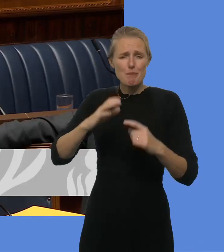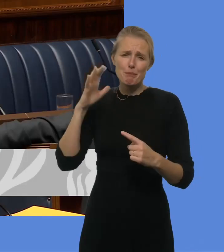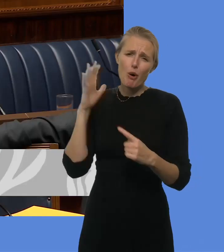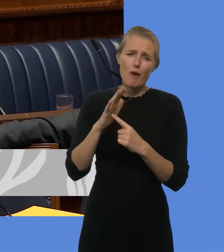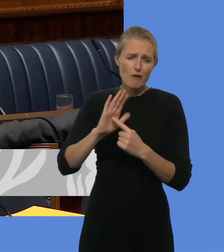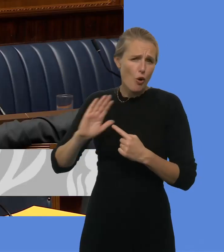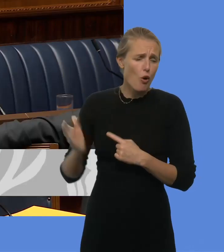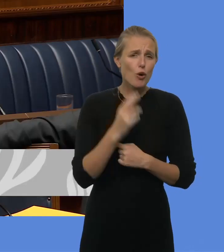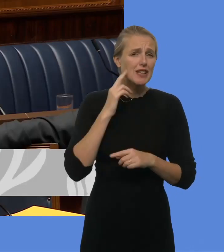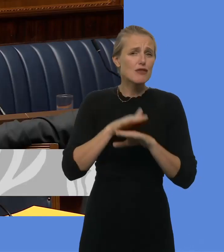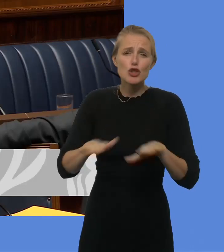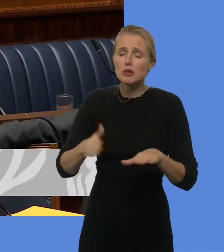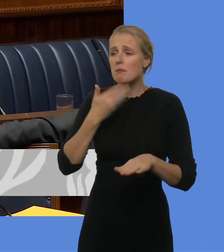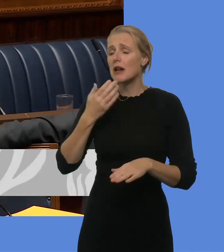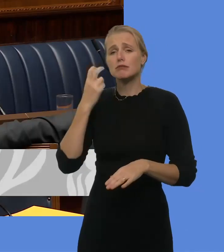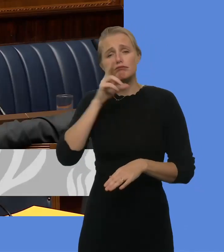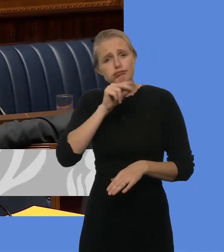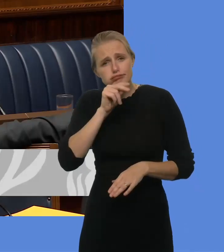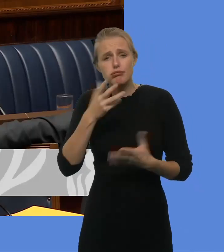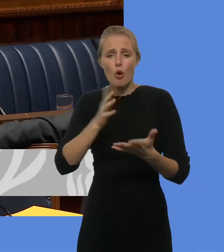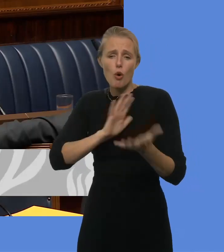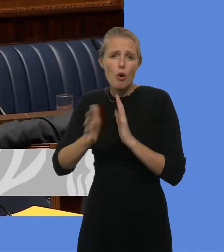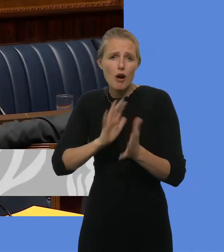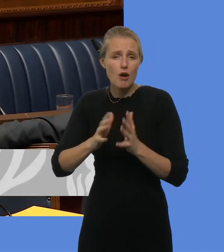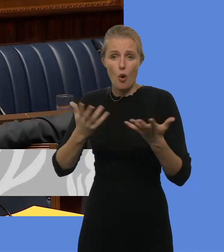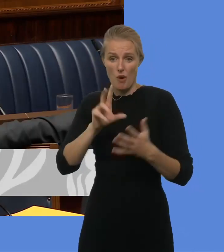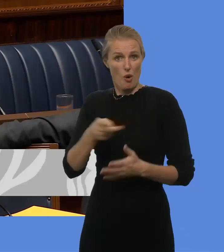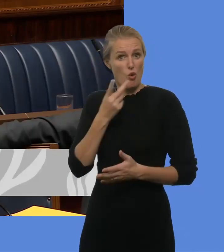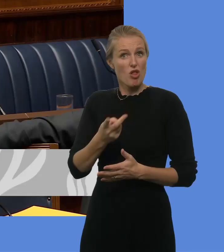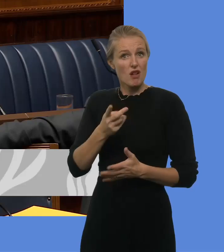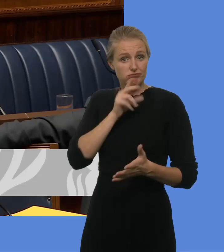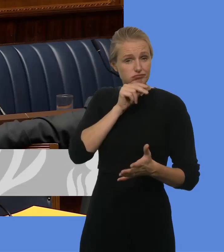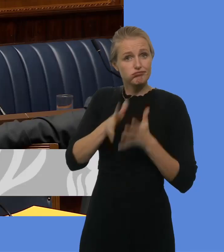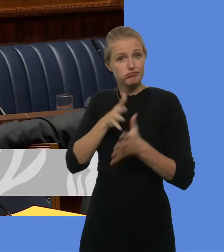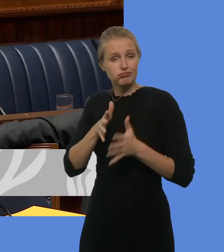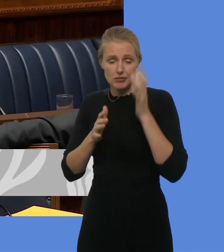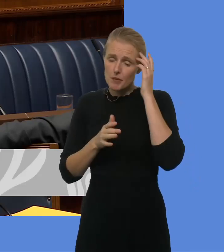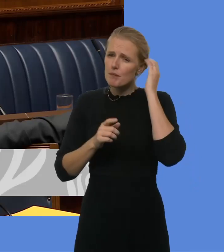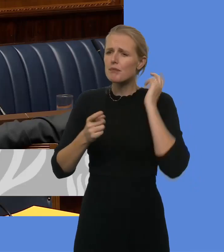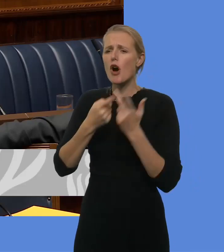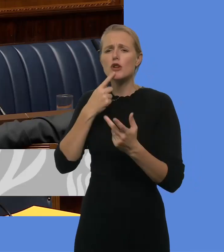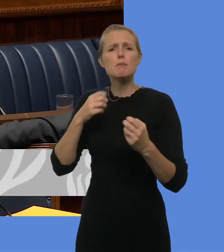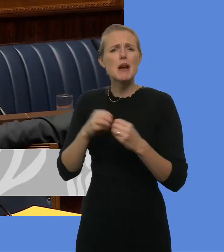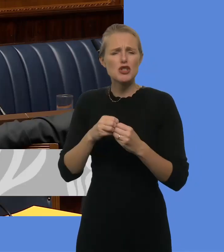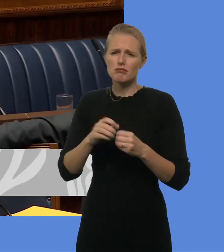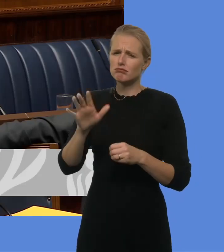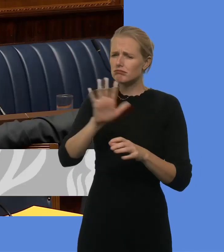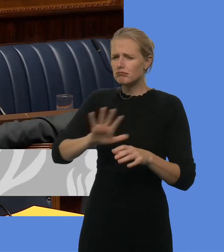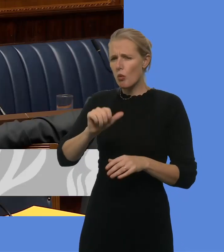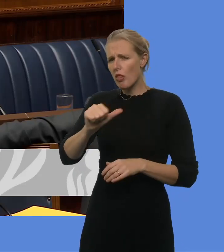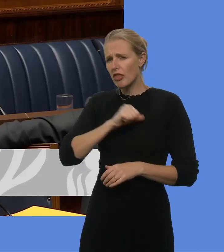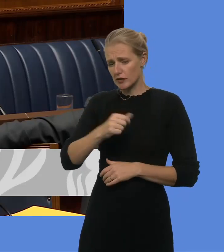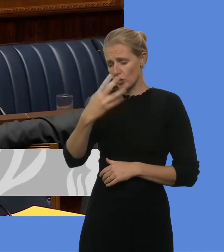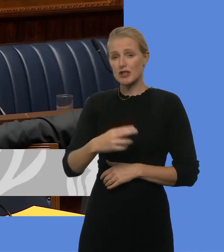deaf children, whether they use spoken language, sign language or both. As others have said, there are around 1,400 children